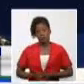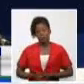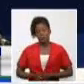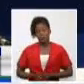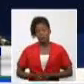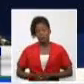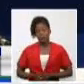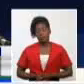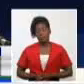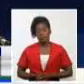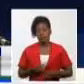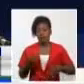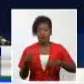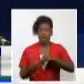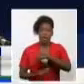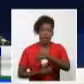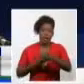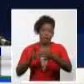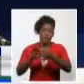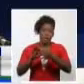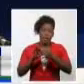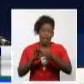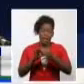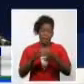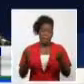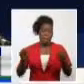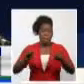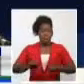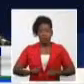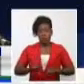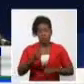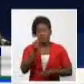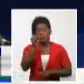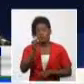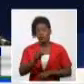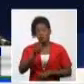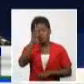Pasó de grave a crítica. Today we are reporting